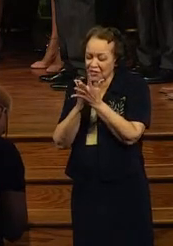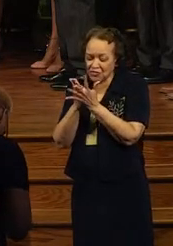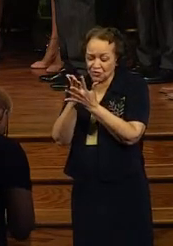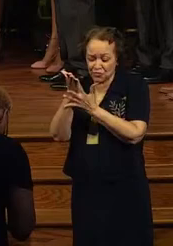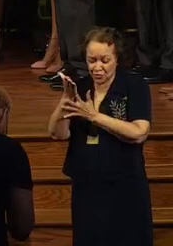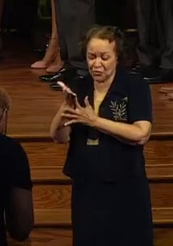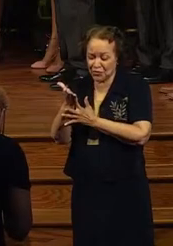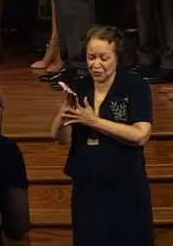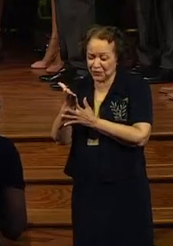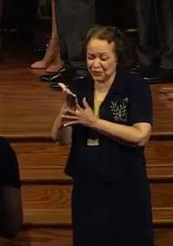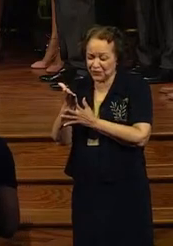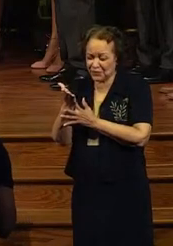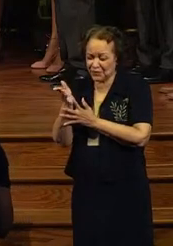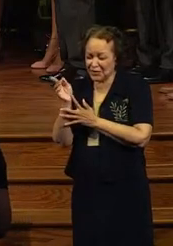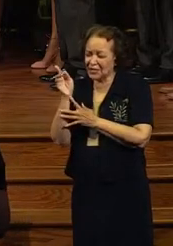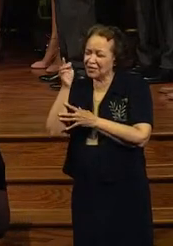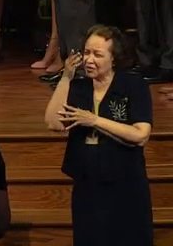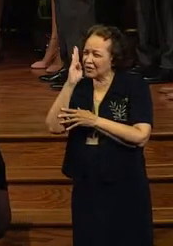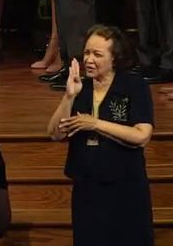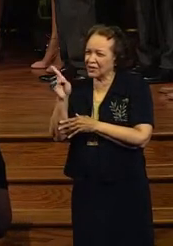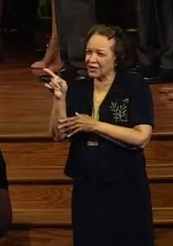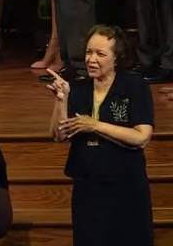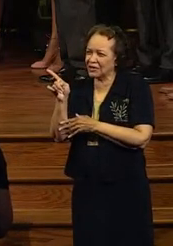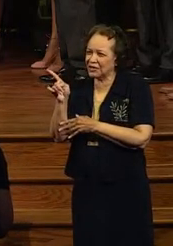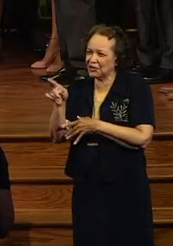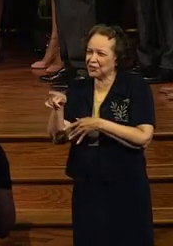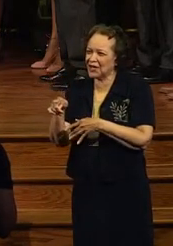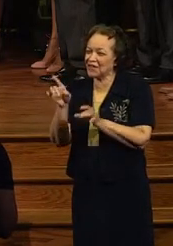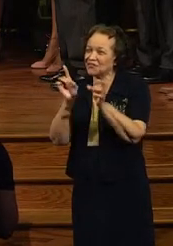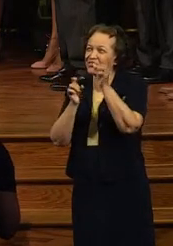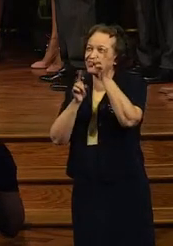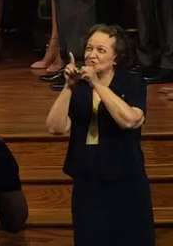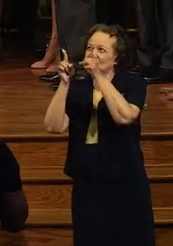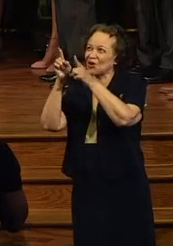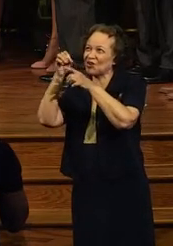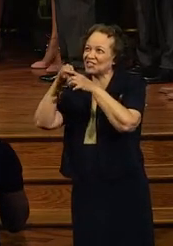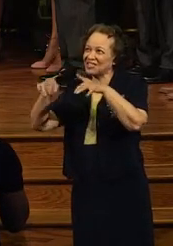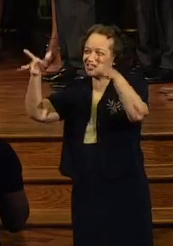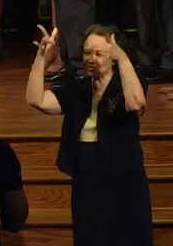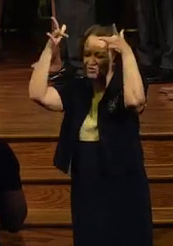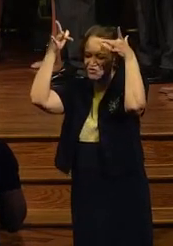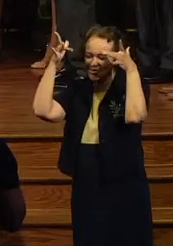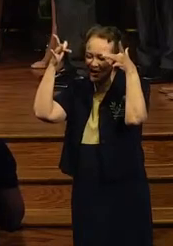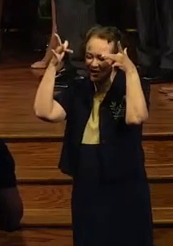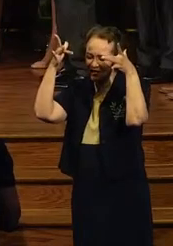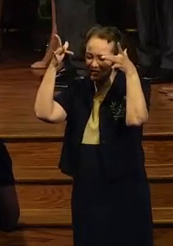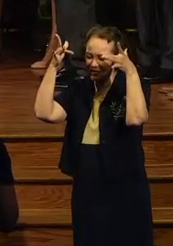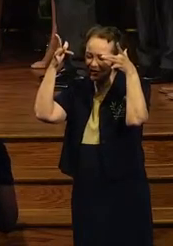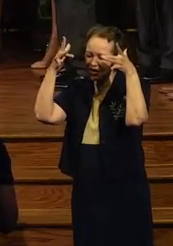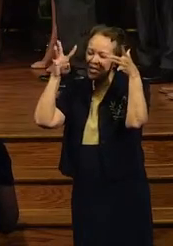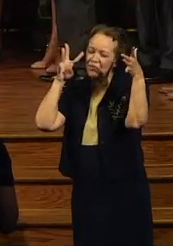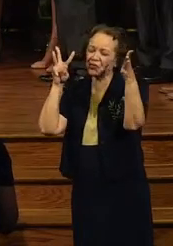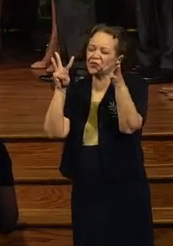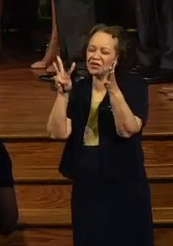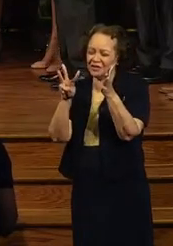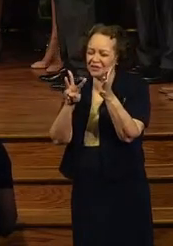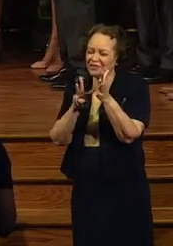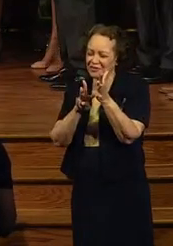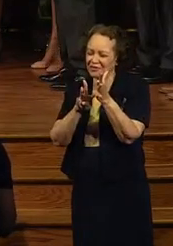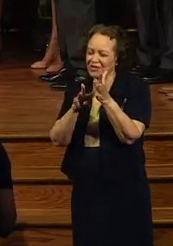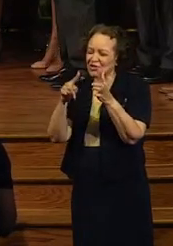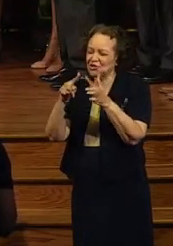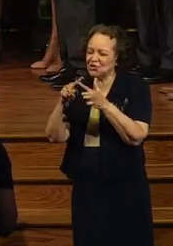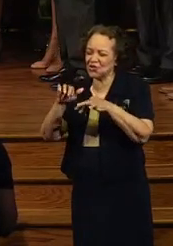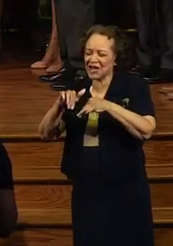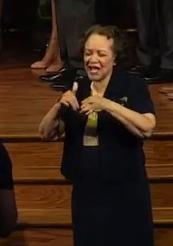goings, that he will have stars in his crown, that there will be witnesses in how he navigates, how